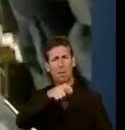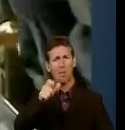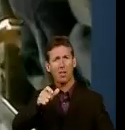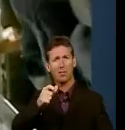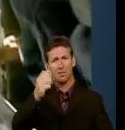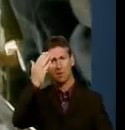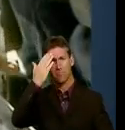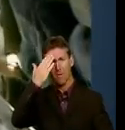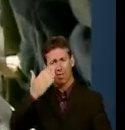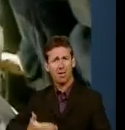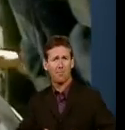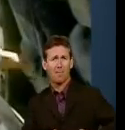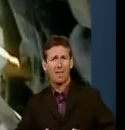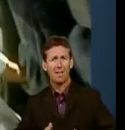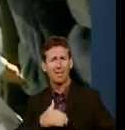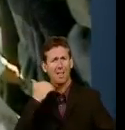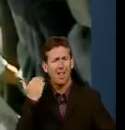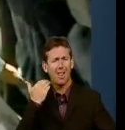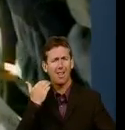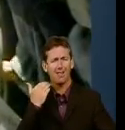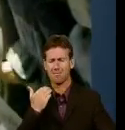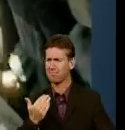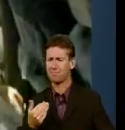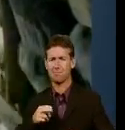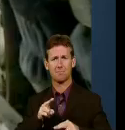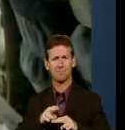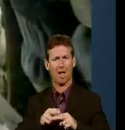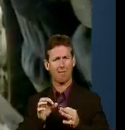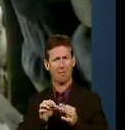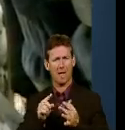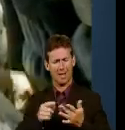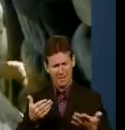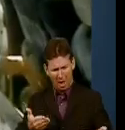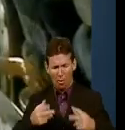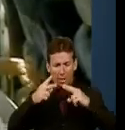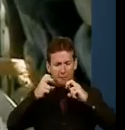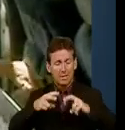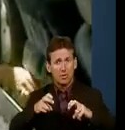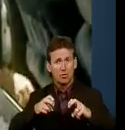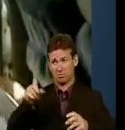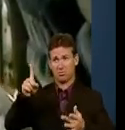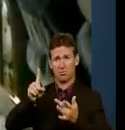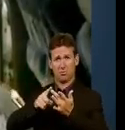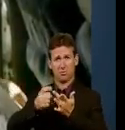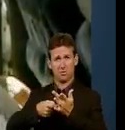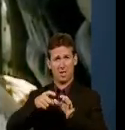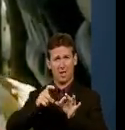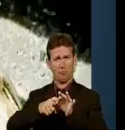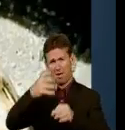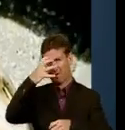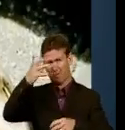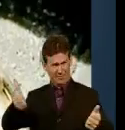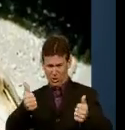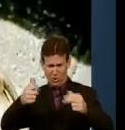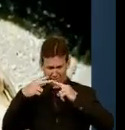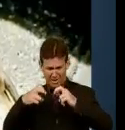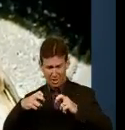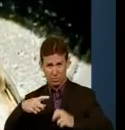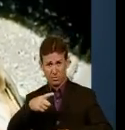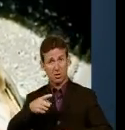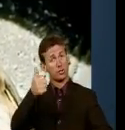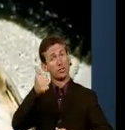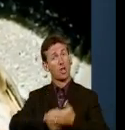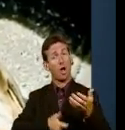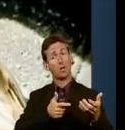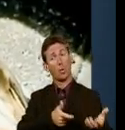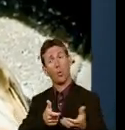child. The FBI is still investigating, but the Iraqi government says Blackwater opened fire first. It